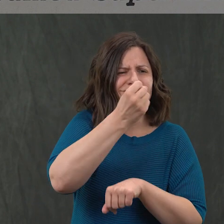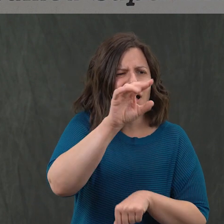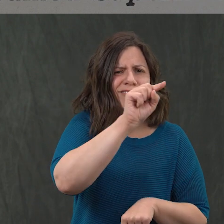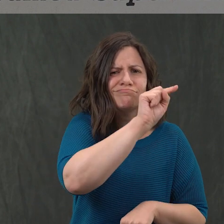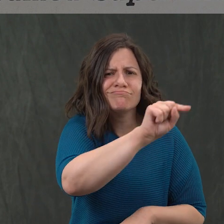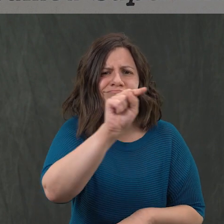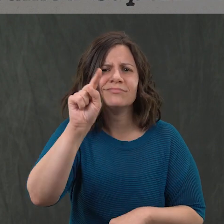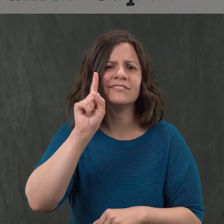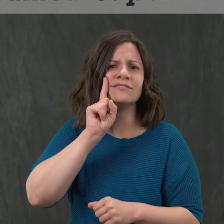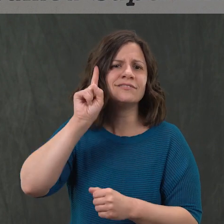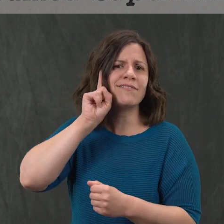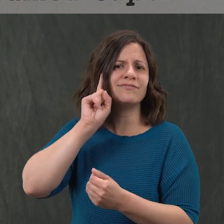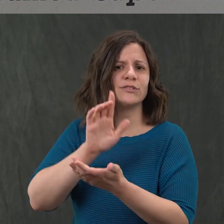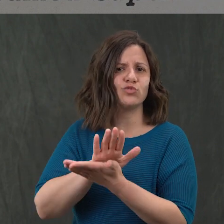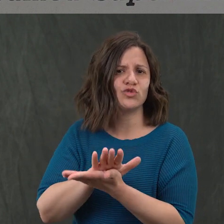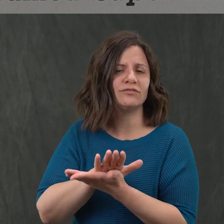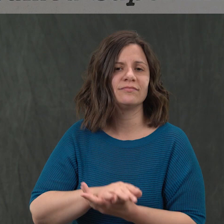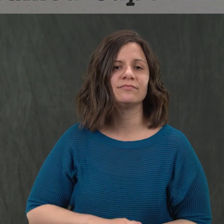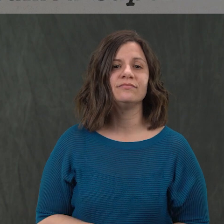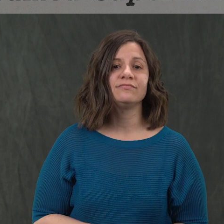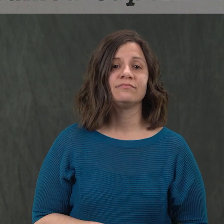He'd worked at several schools for the deaf.